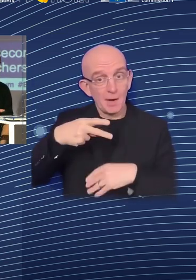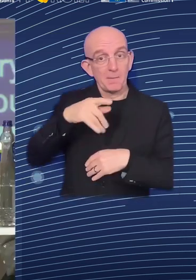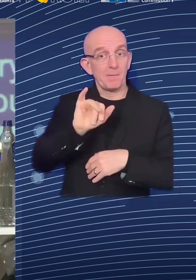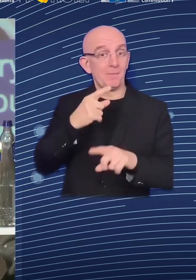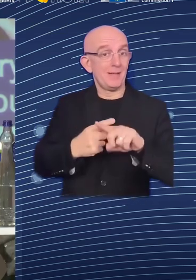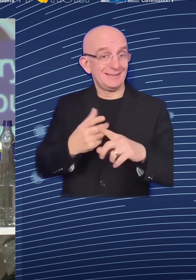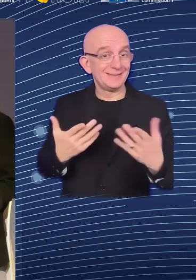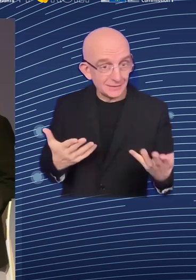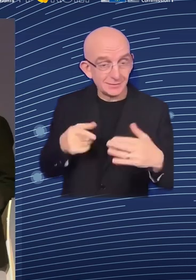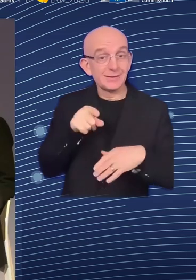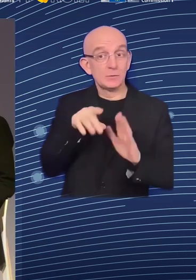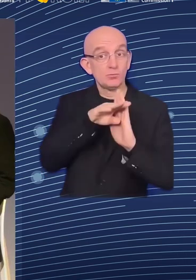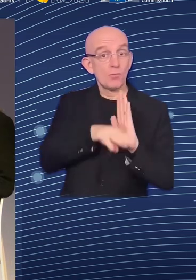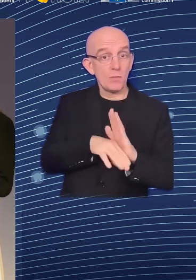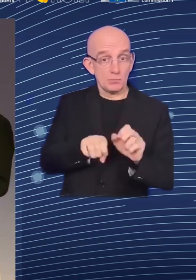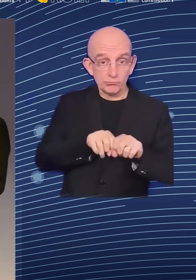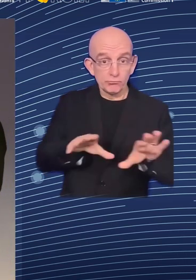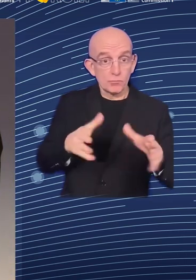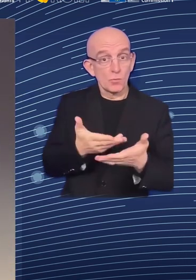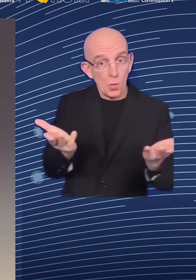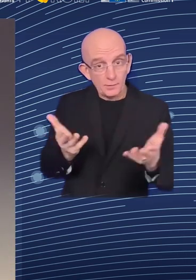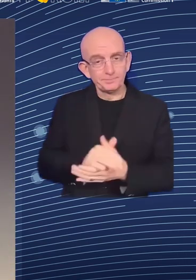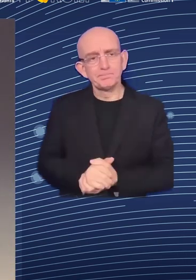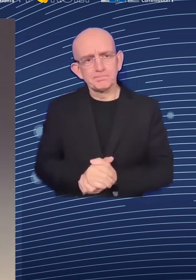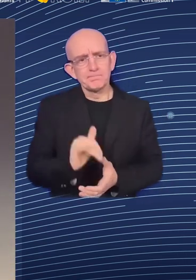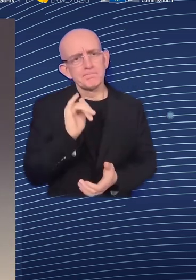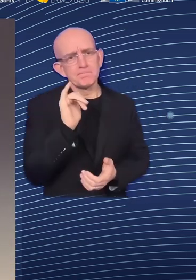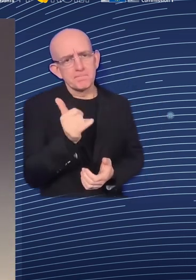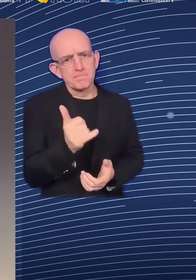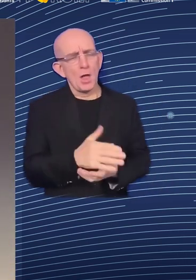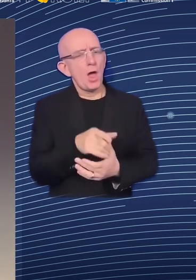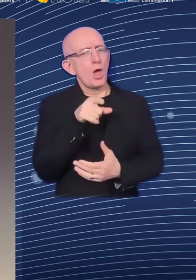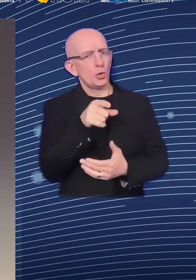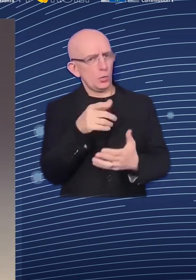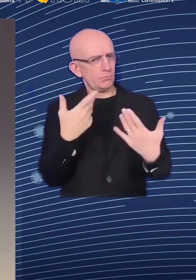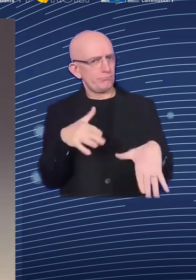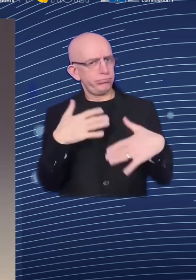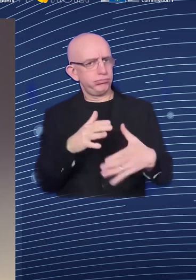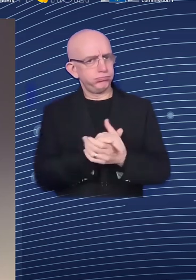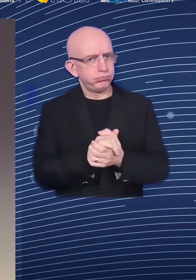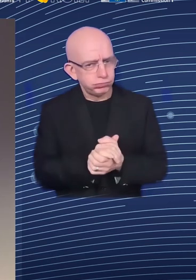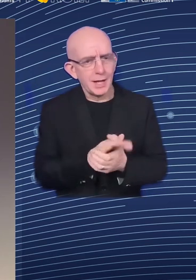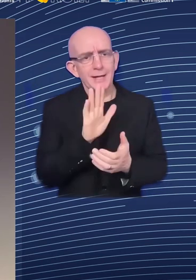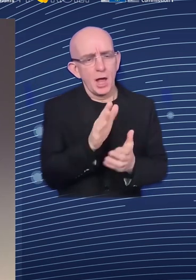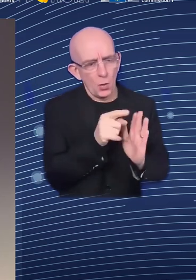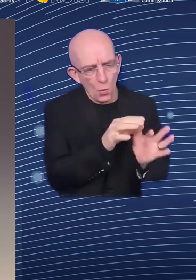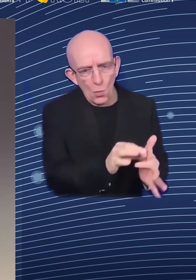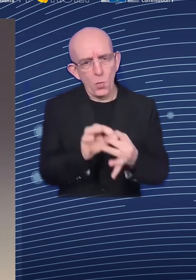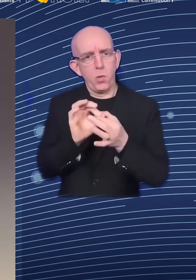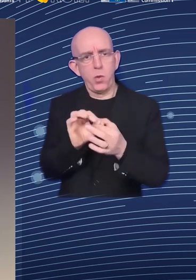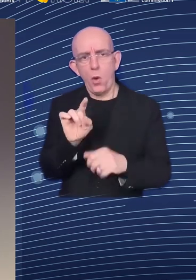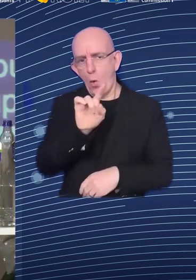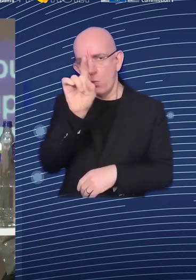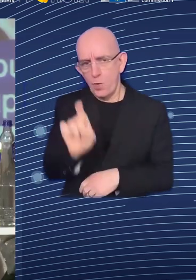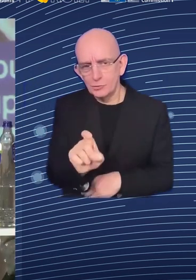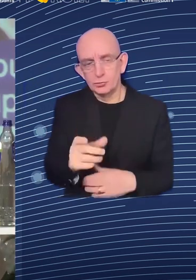And the inevitable follow-up question, how is AI learning integrated into the model? So we